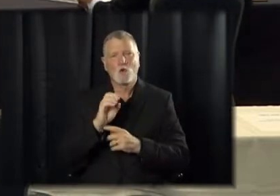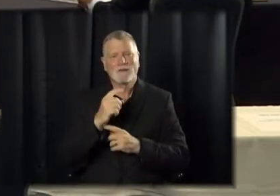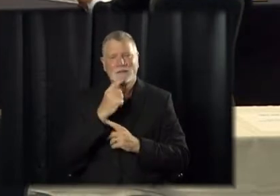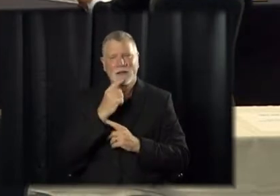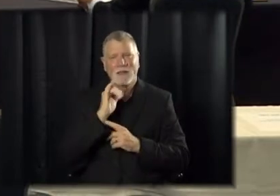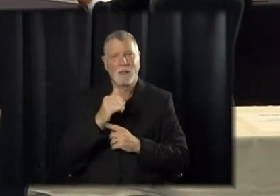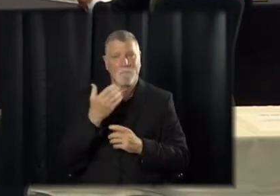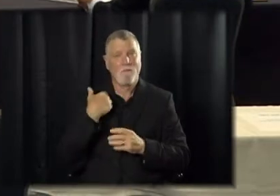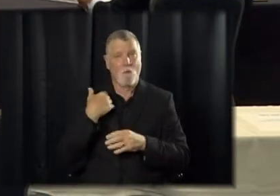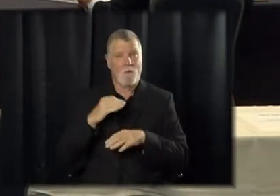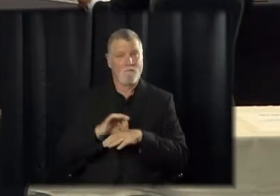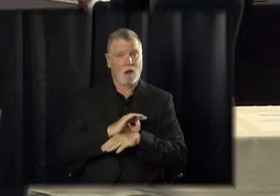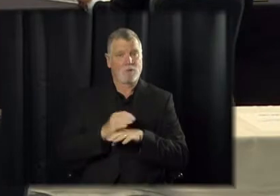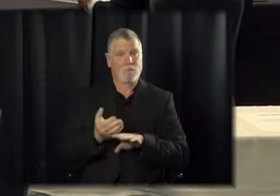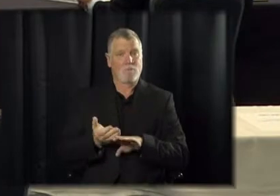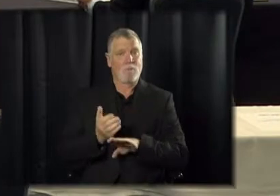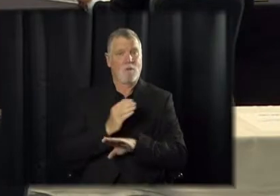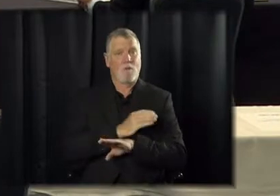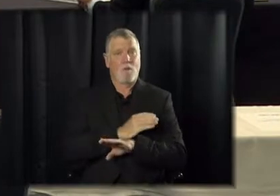a functioning